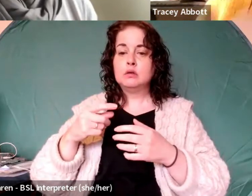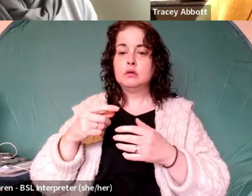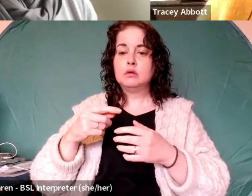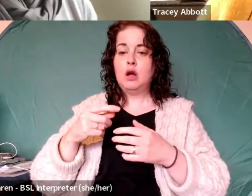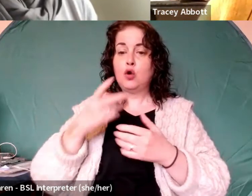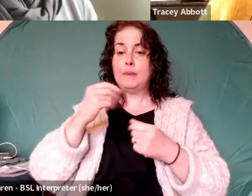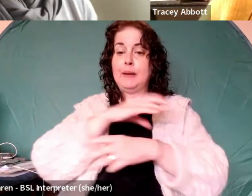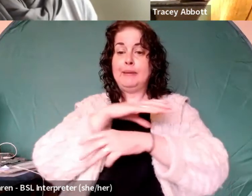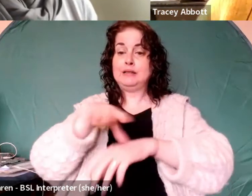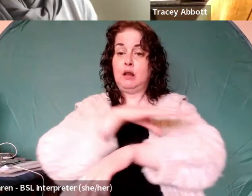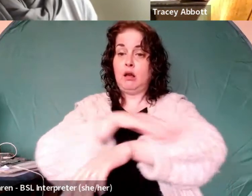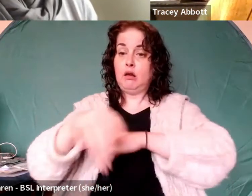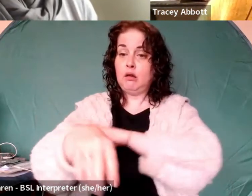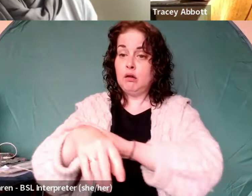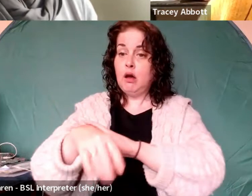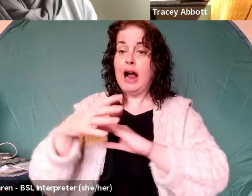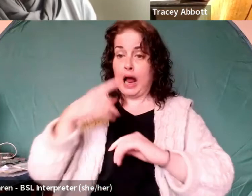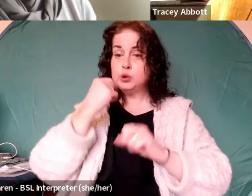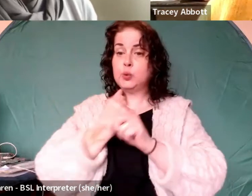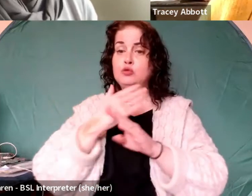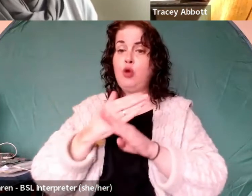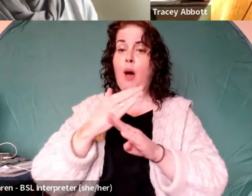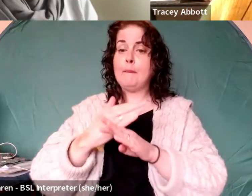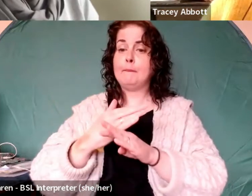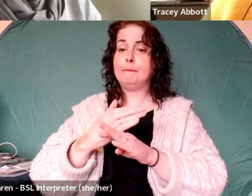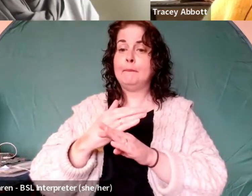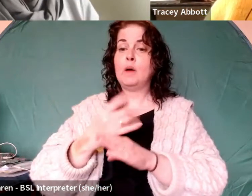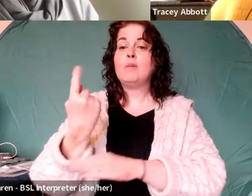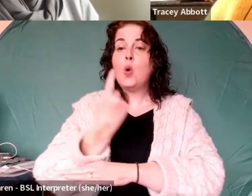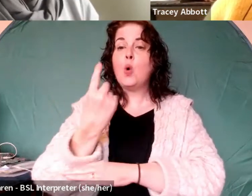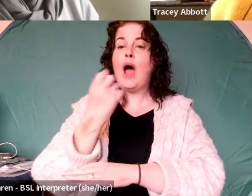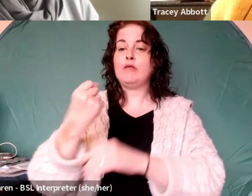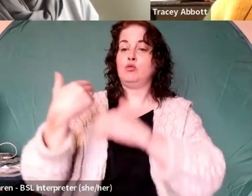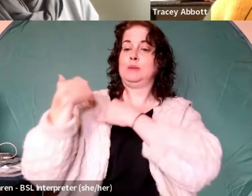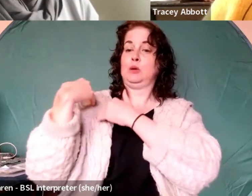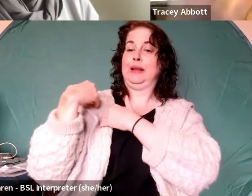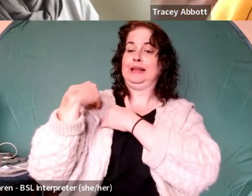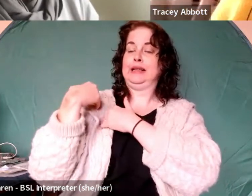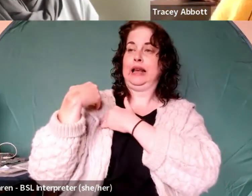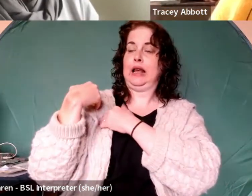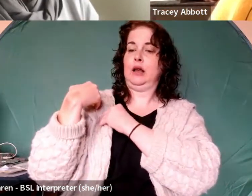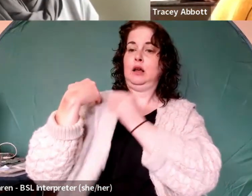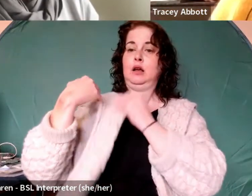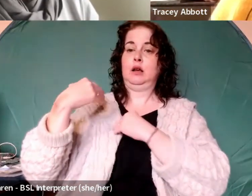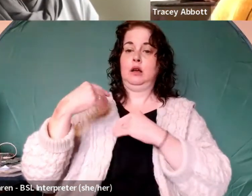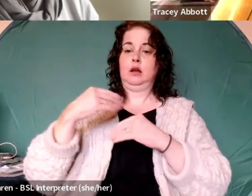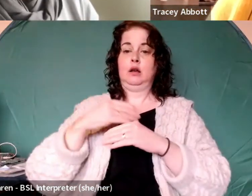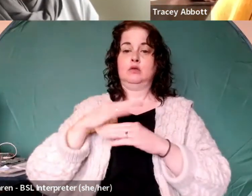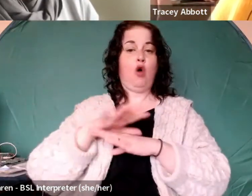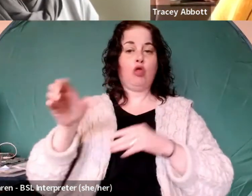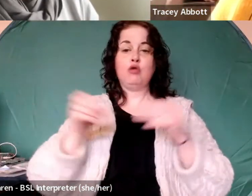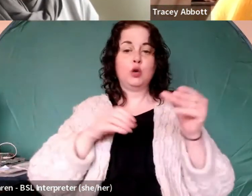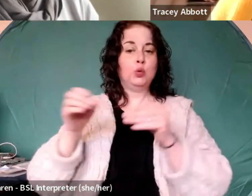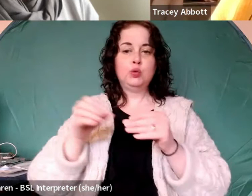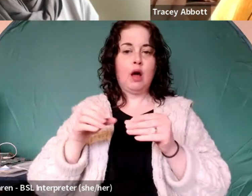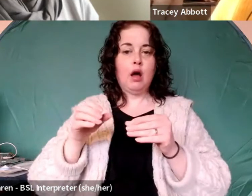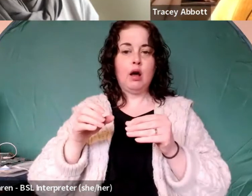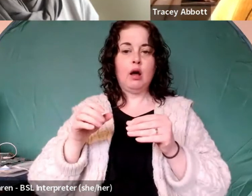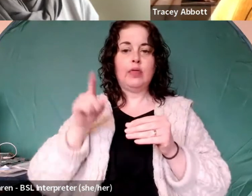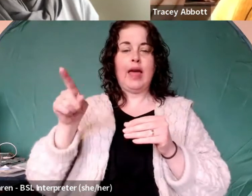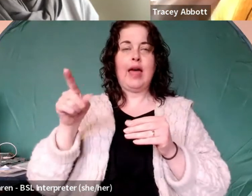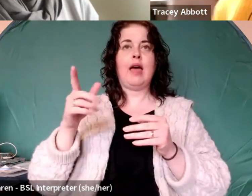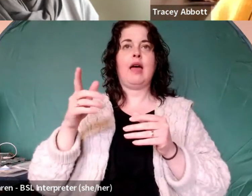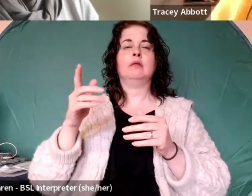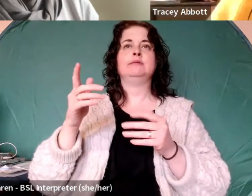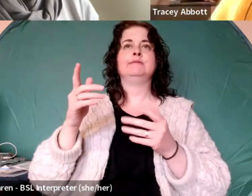limbs. Do you really care, as long as I can do the job? Yeah. But who has the responsibility for that? It's not the recruiters necessarily, because they're the ones